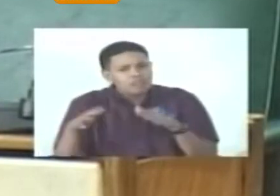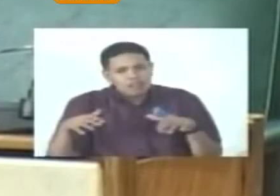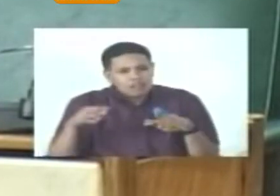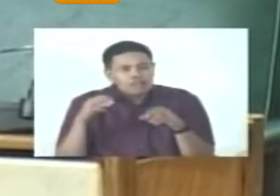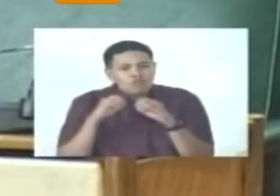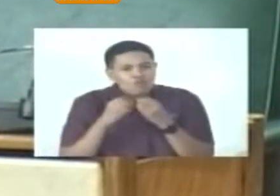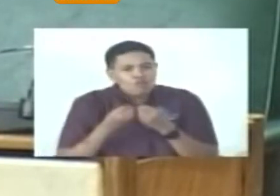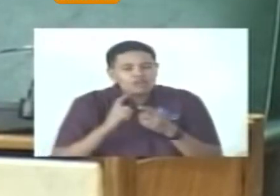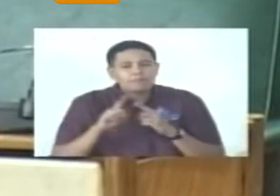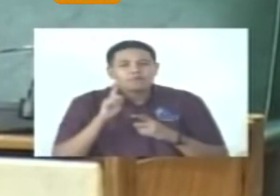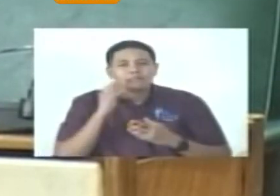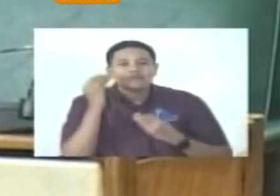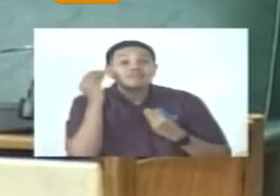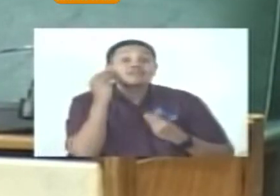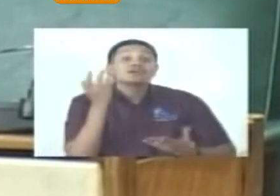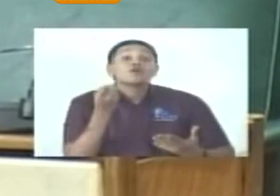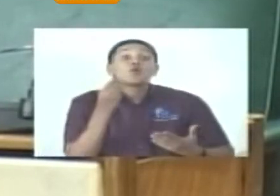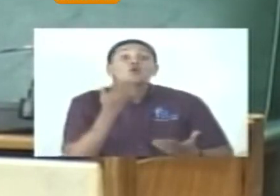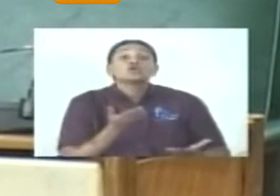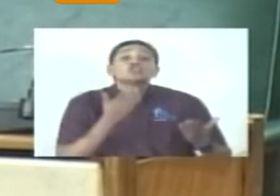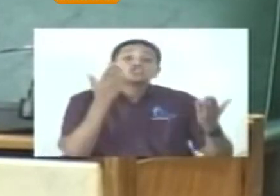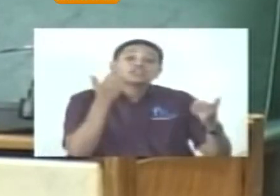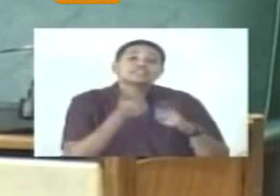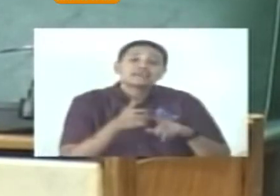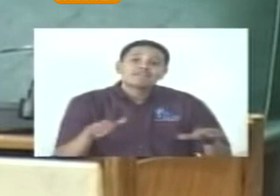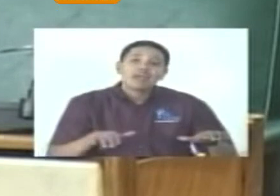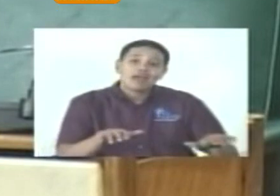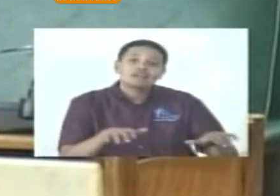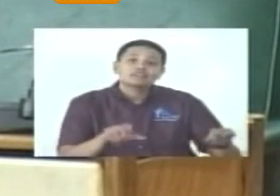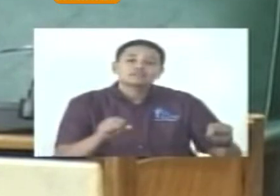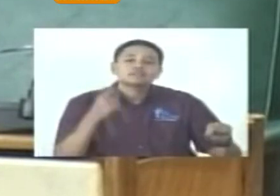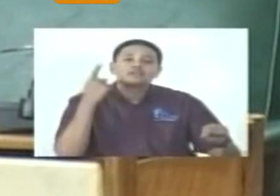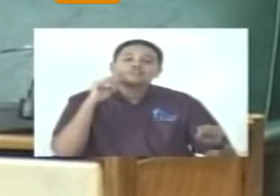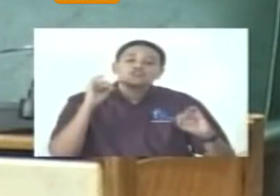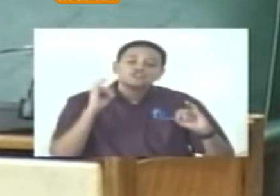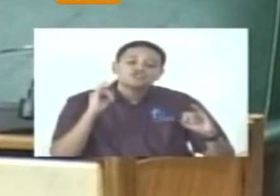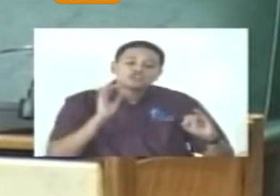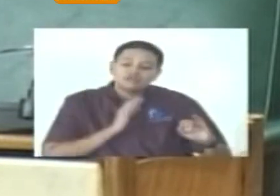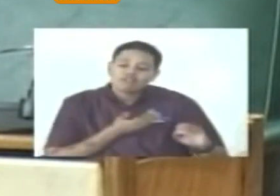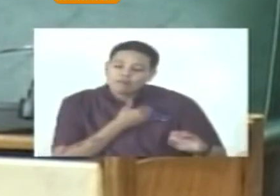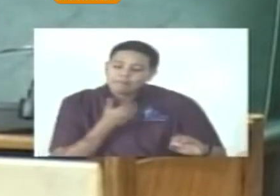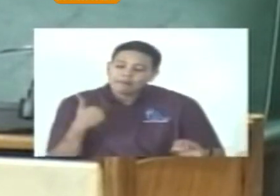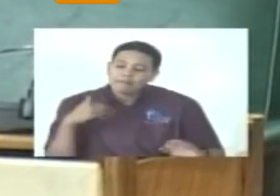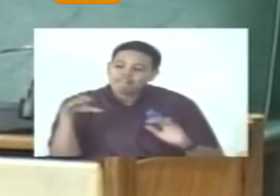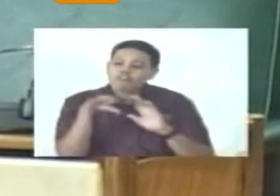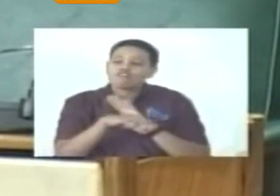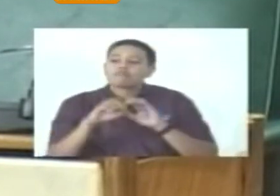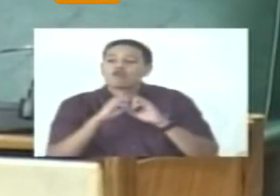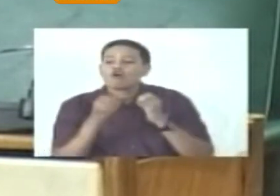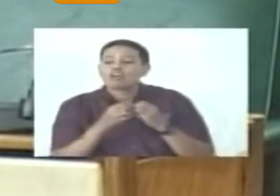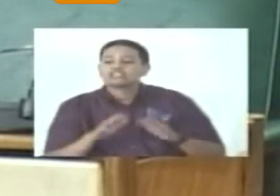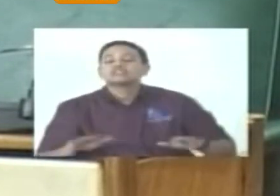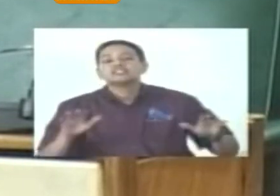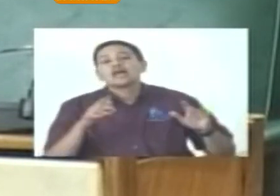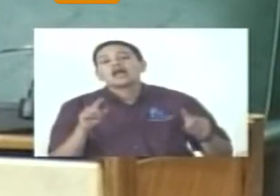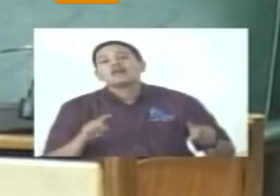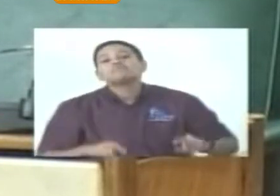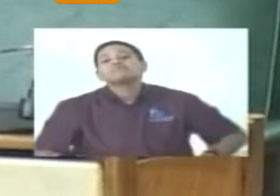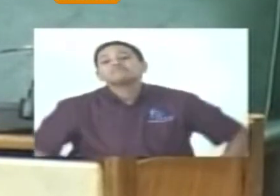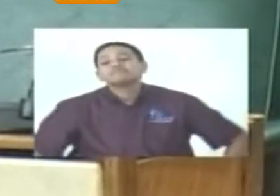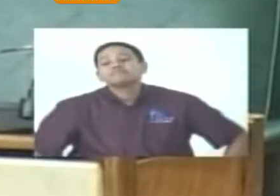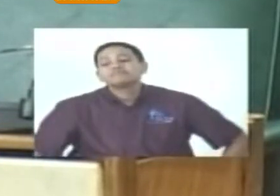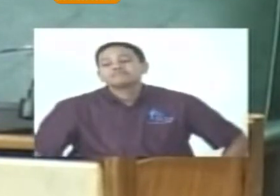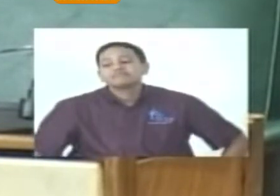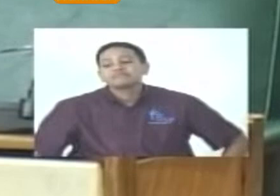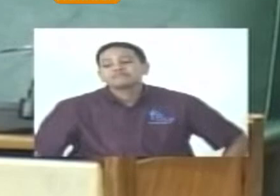may indicate or otherwise suggest that they were acting on behalf or instruction of a member of a criminal organization. The